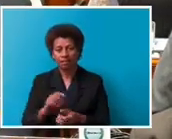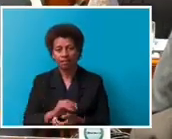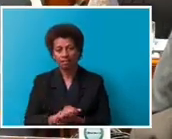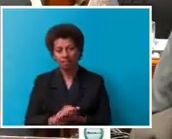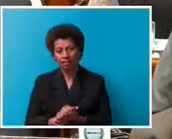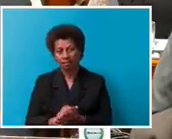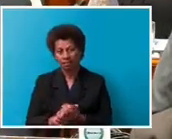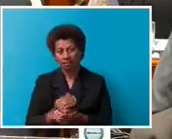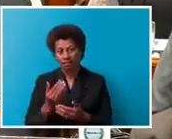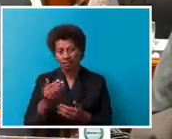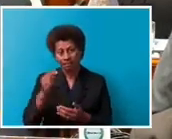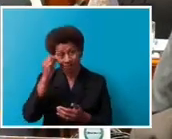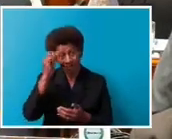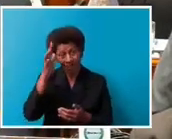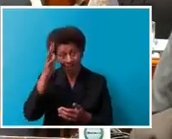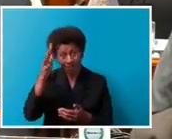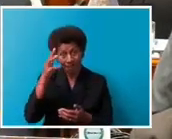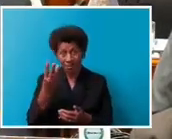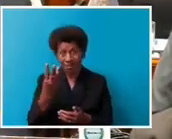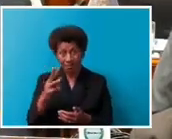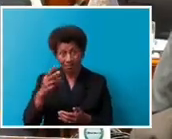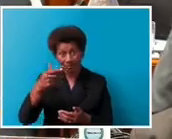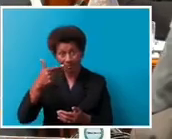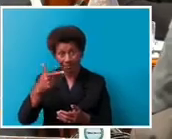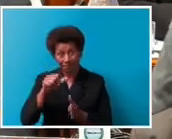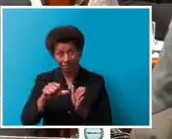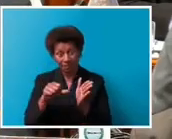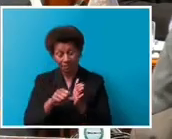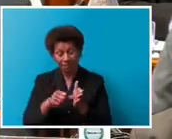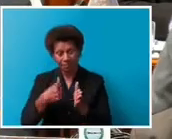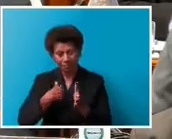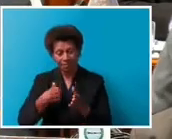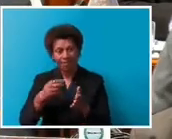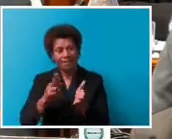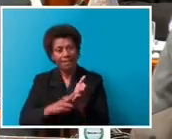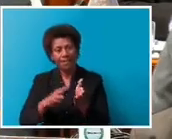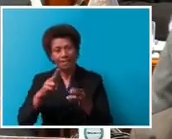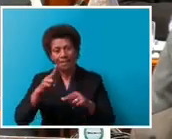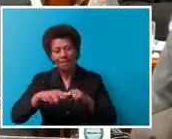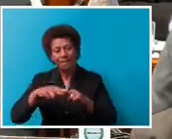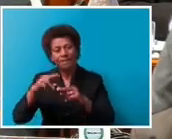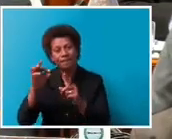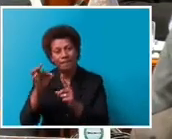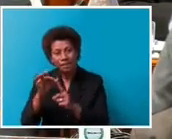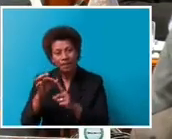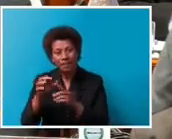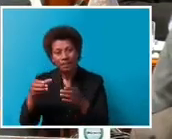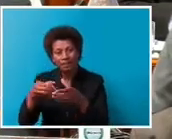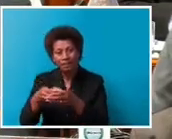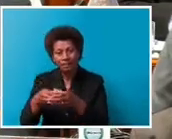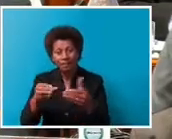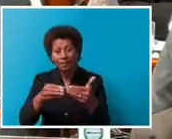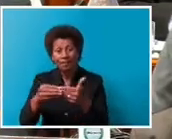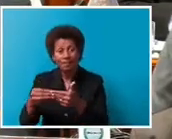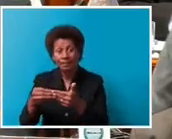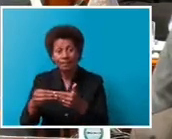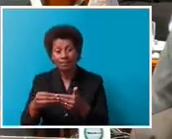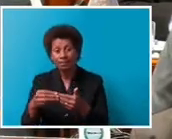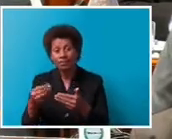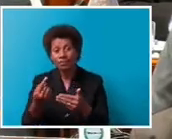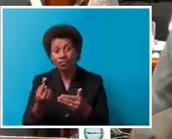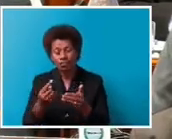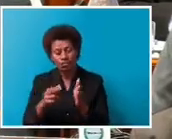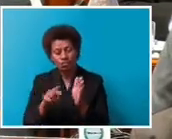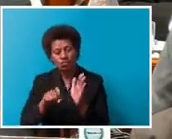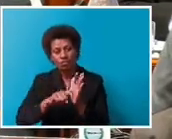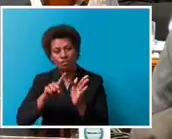37-year-old academic, I too was part of the NFP line of candidates led by Mr. Reddy that was annihilated, but that's